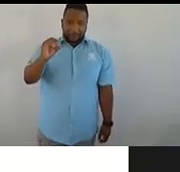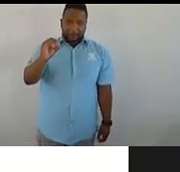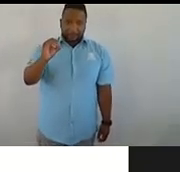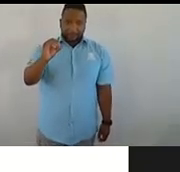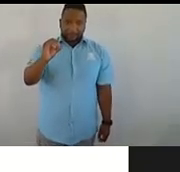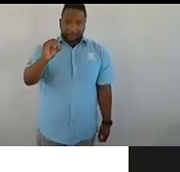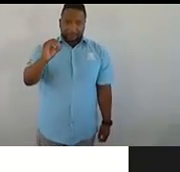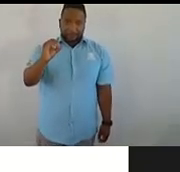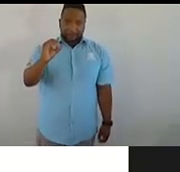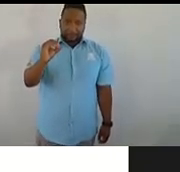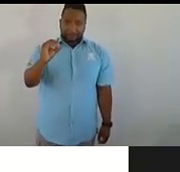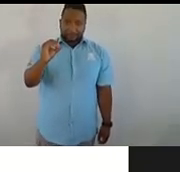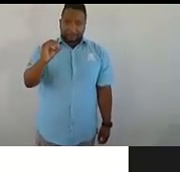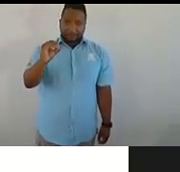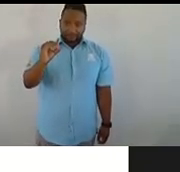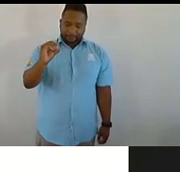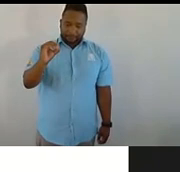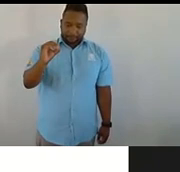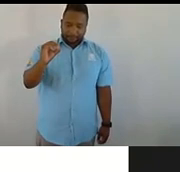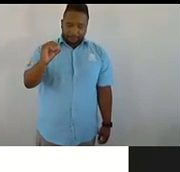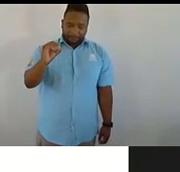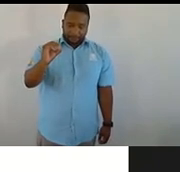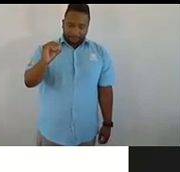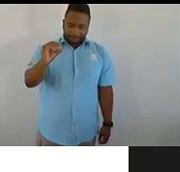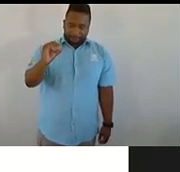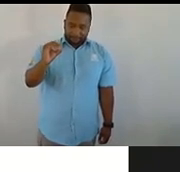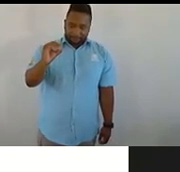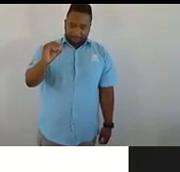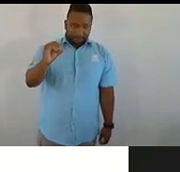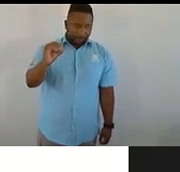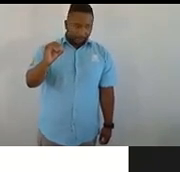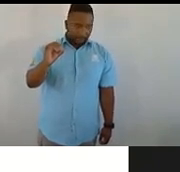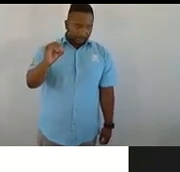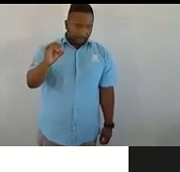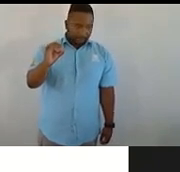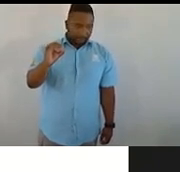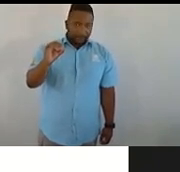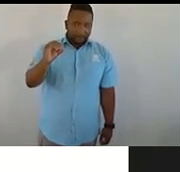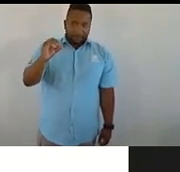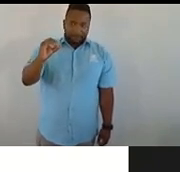okay, so here we go. See if you can figure this out.